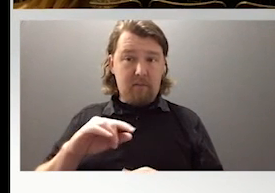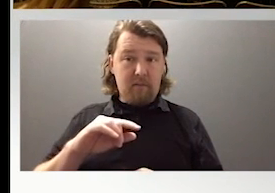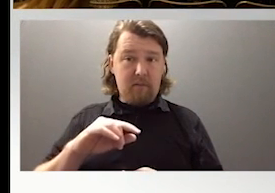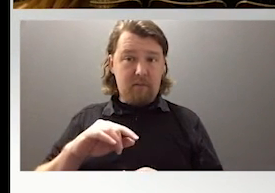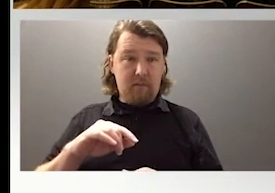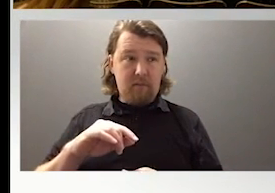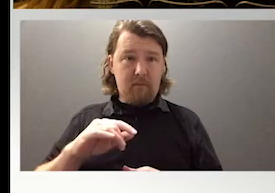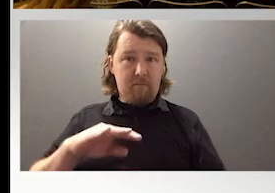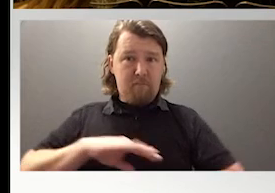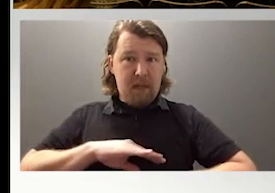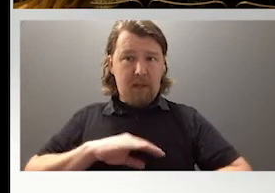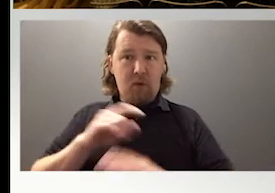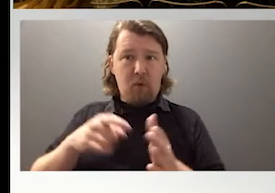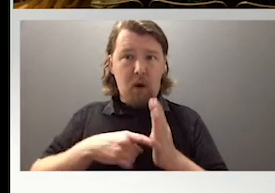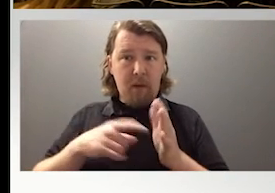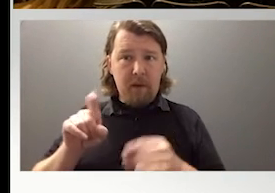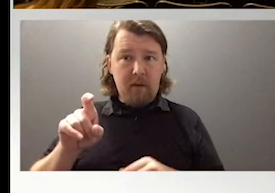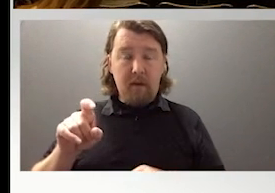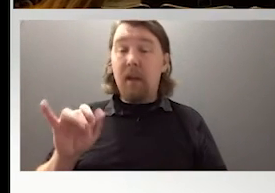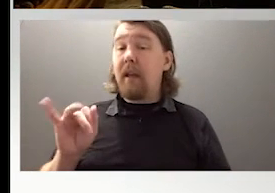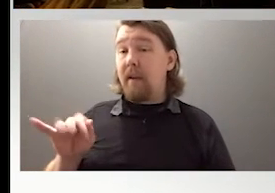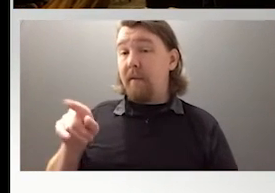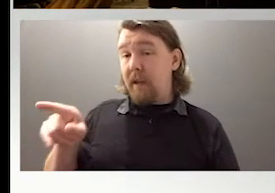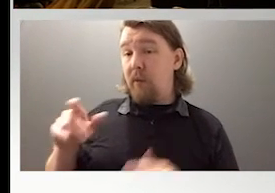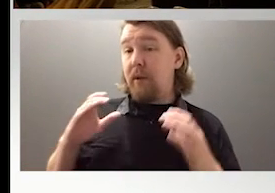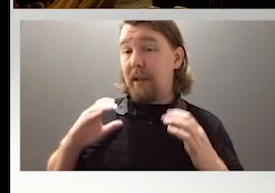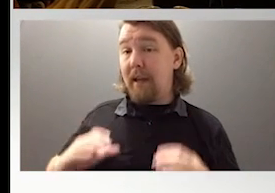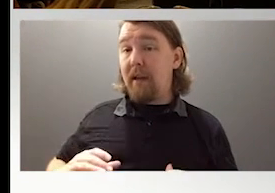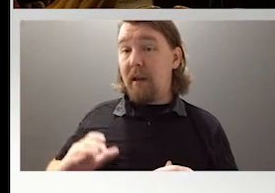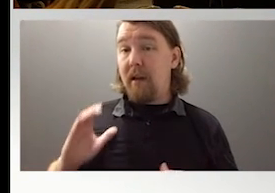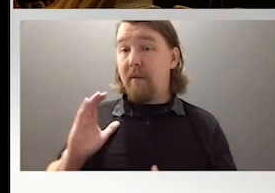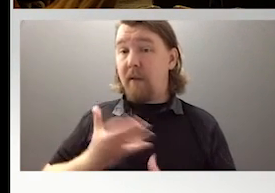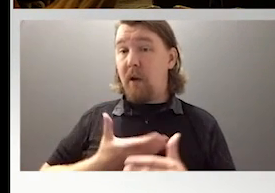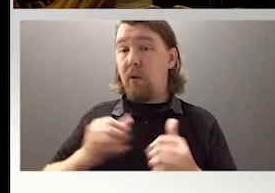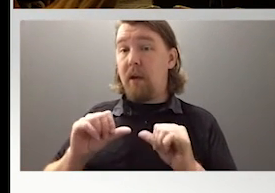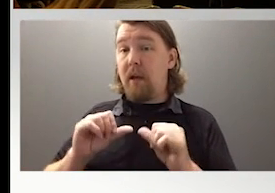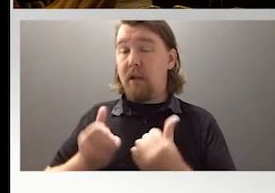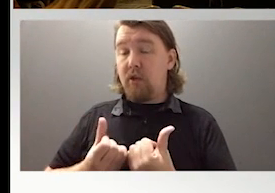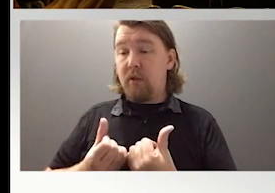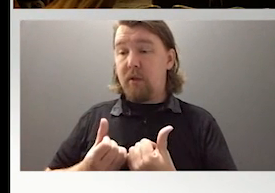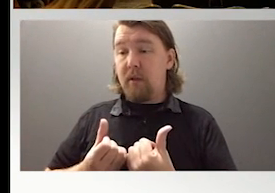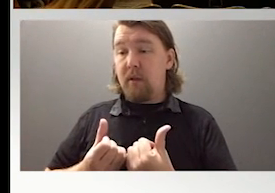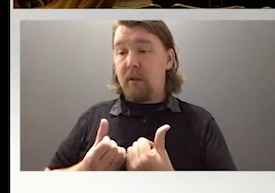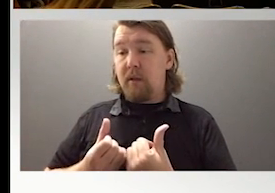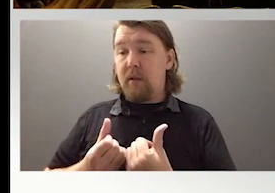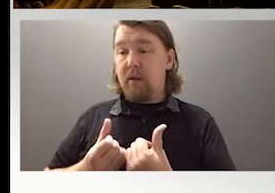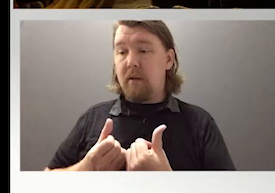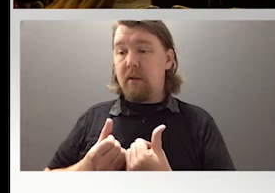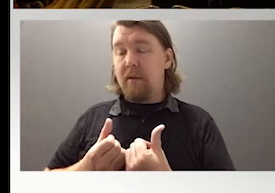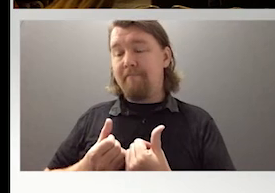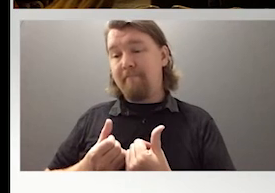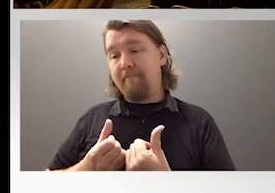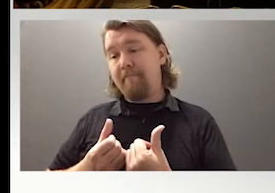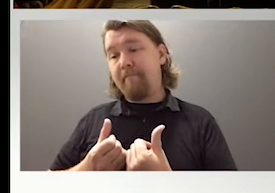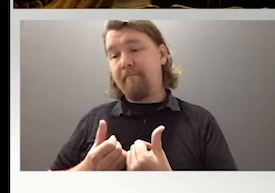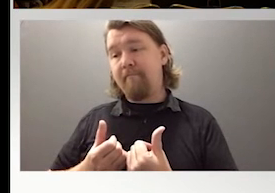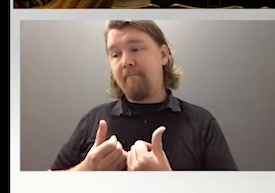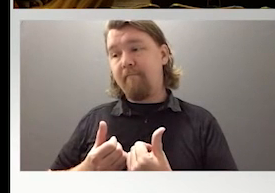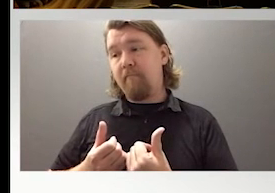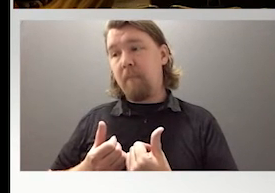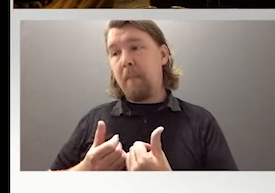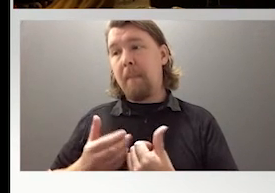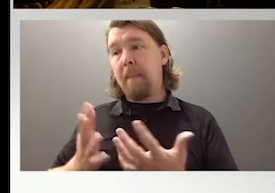criteria? If he was a client of the agency, if they, the way